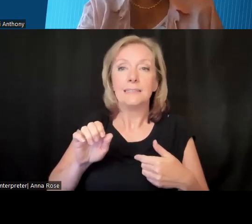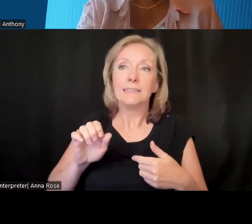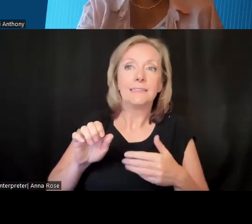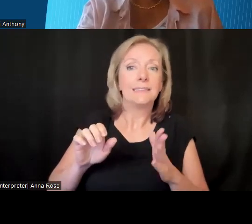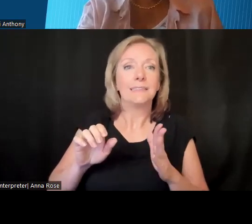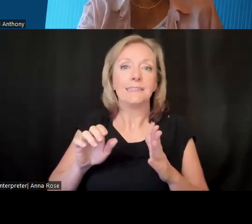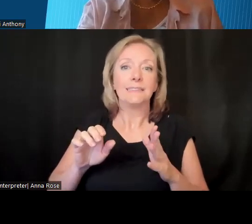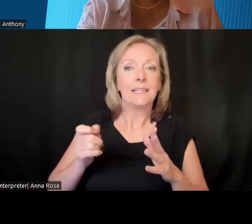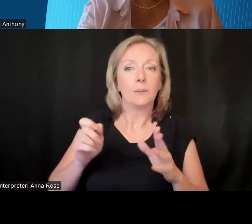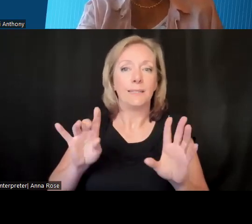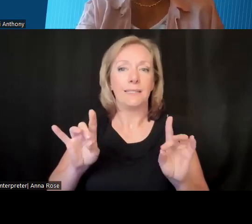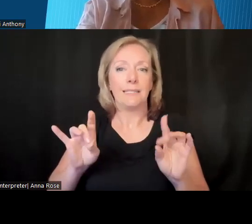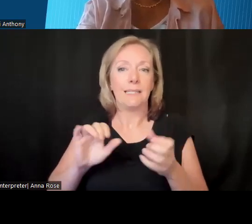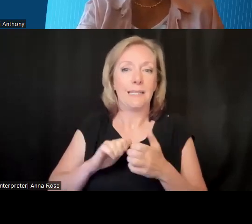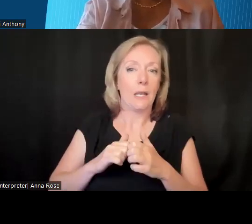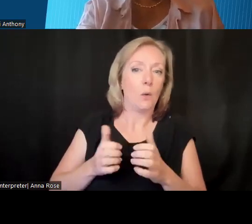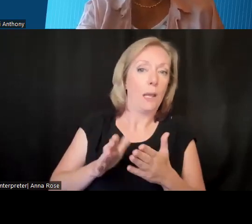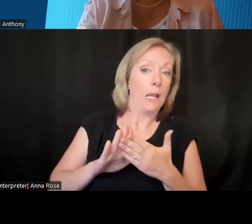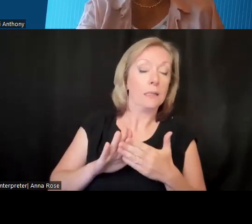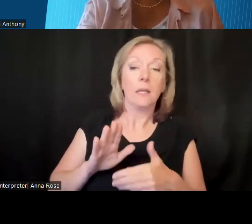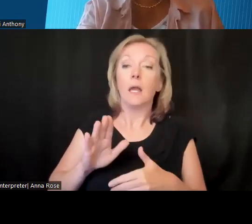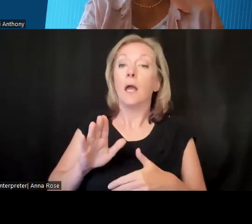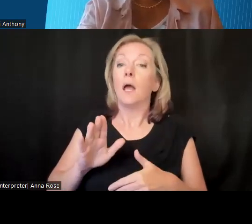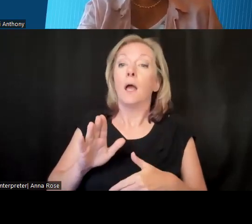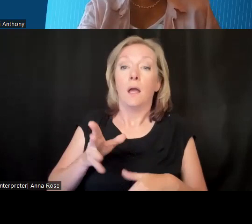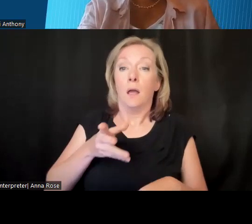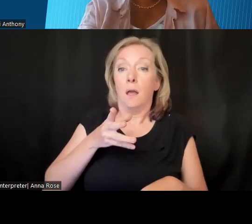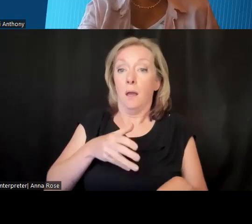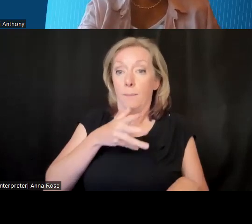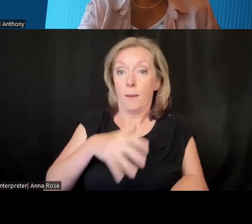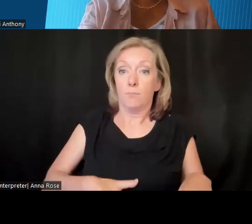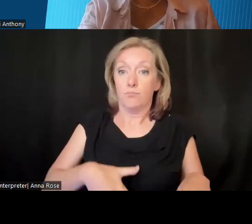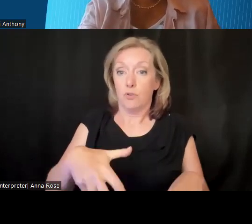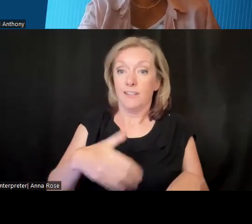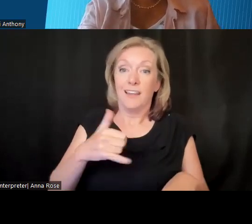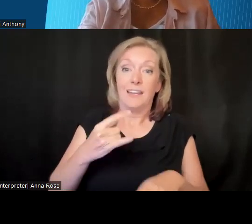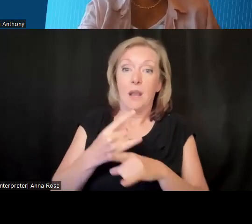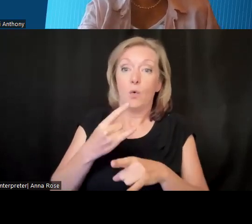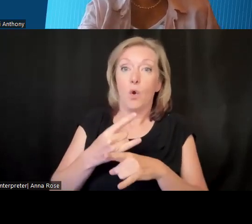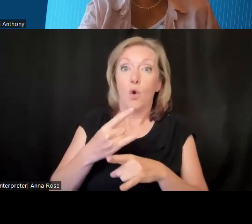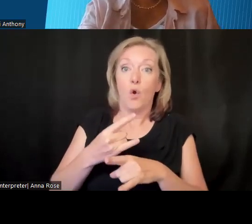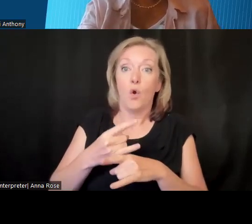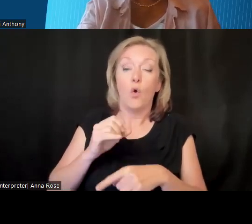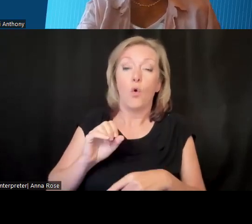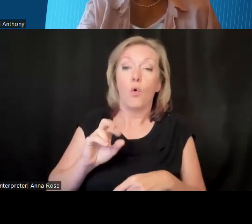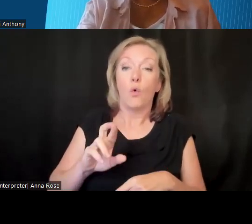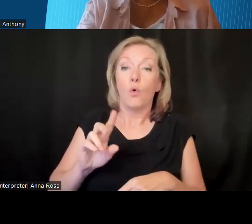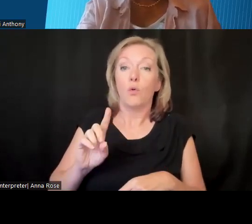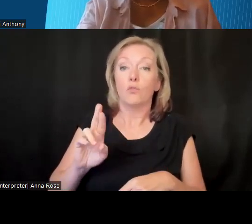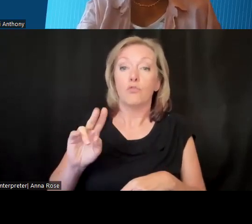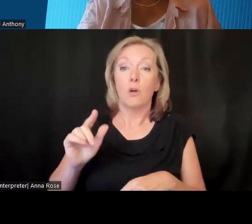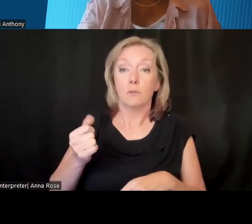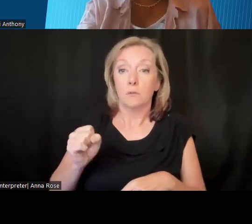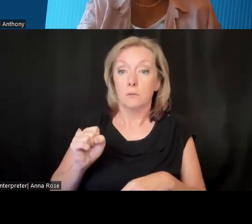touchy-feely, how do you get to this question, is was the baby exposed in utero to alcohol, legal or illegal drugs? So